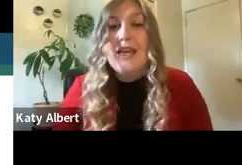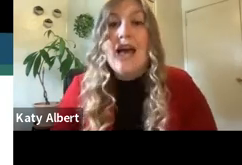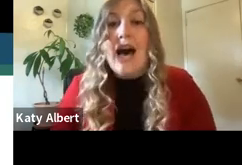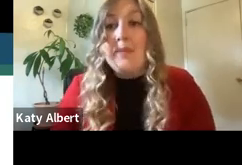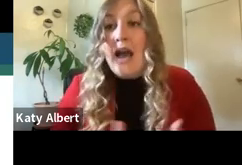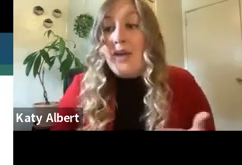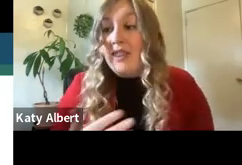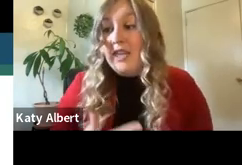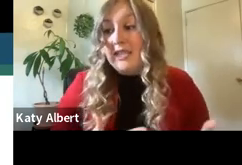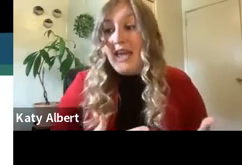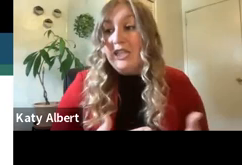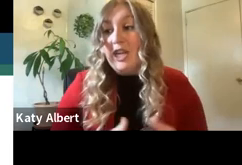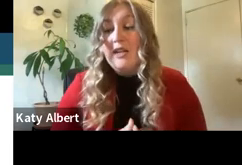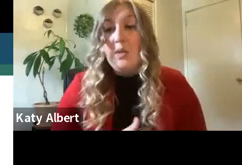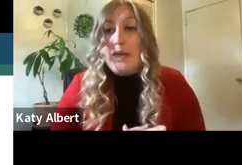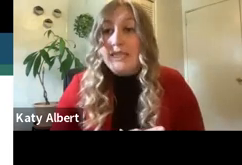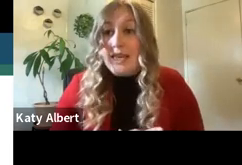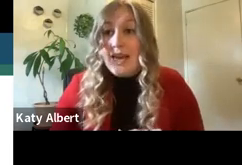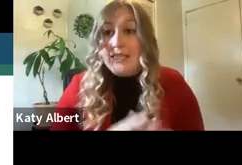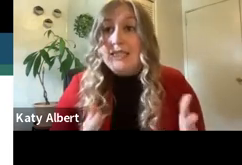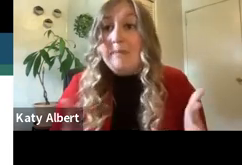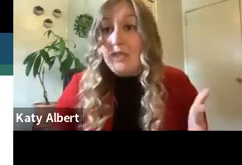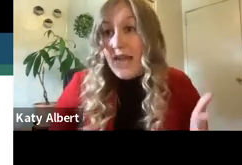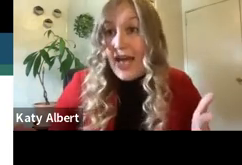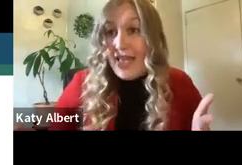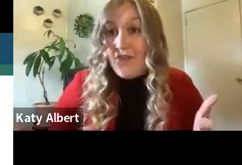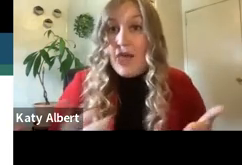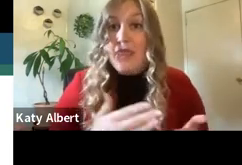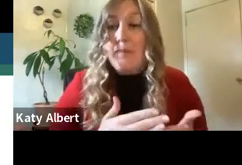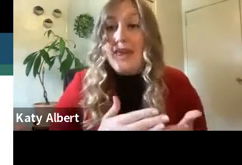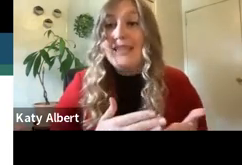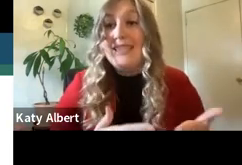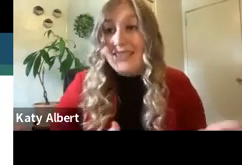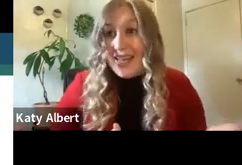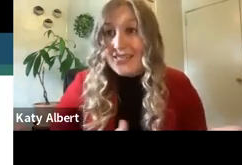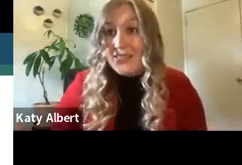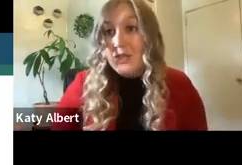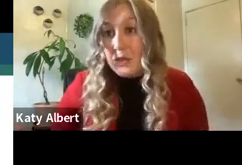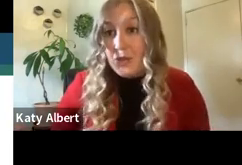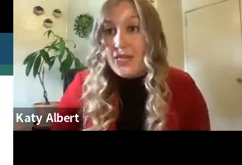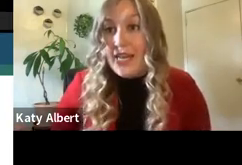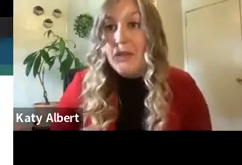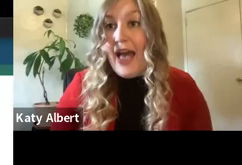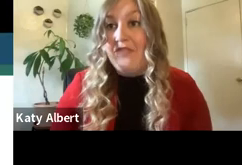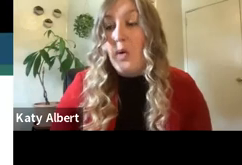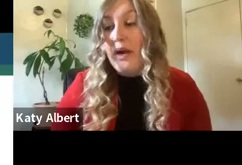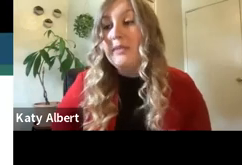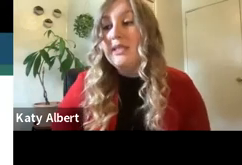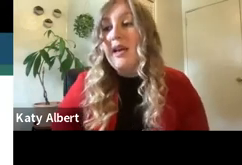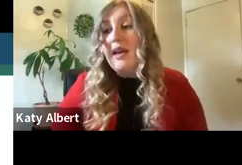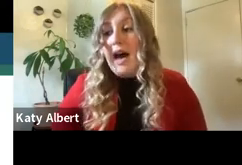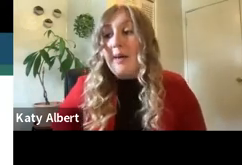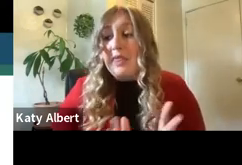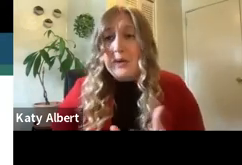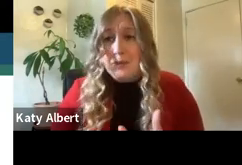engagement. Now, in this session, we did a deep dive on the big 6 social media